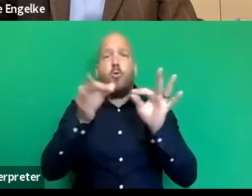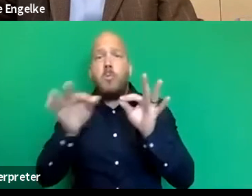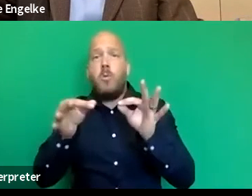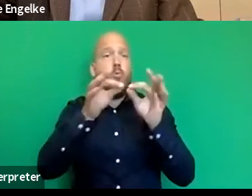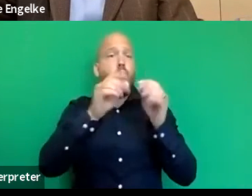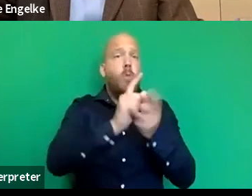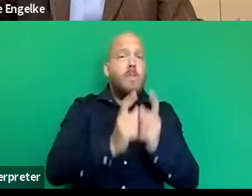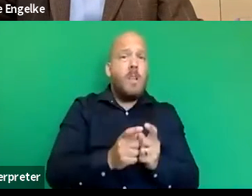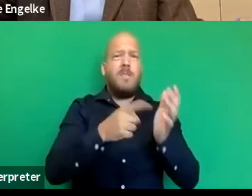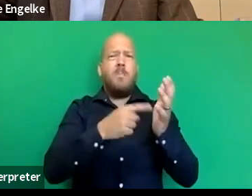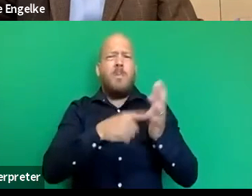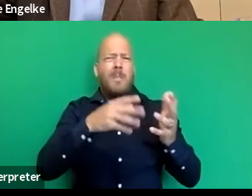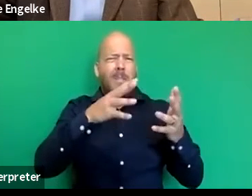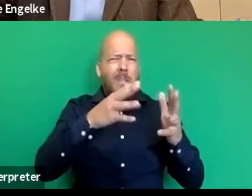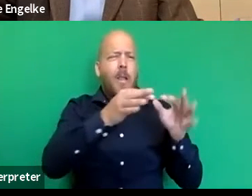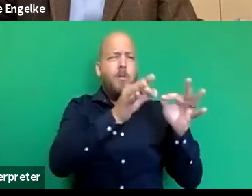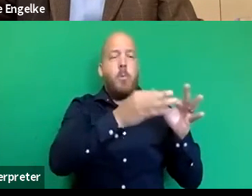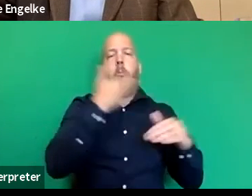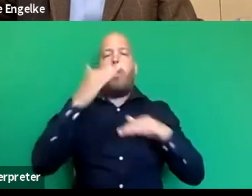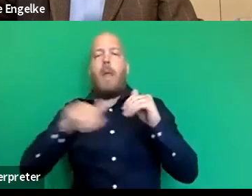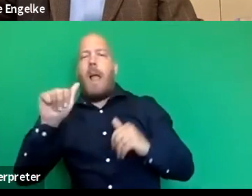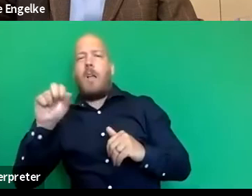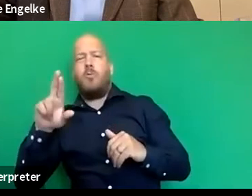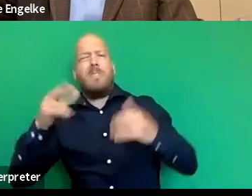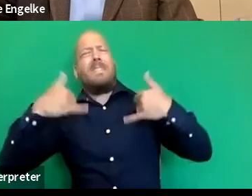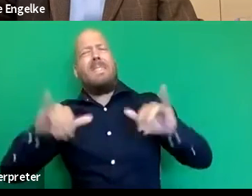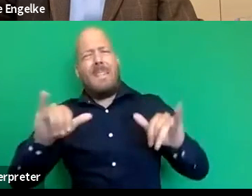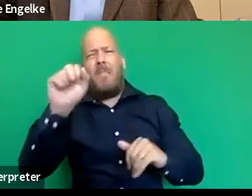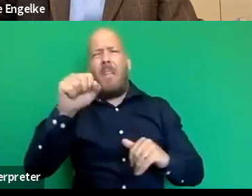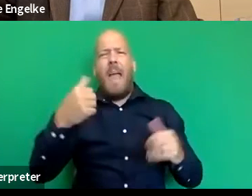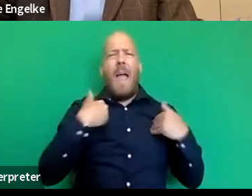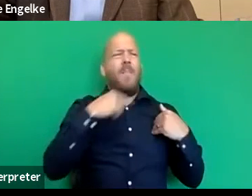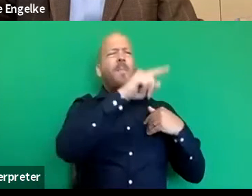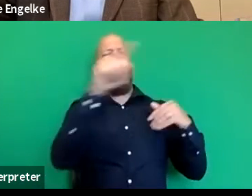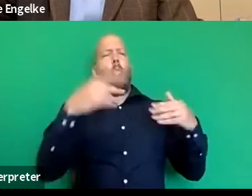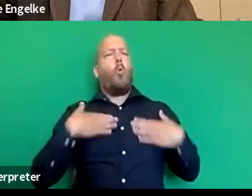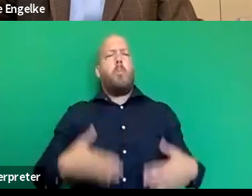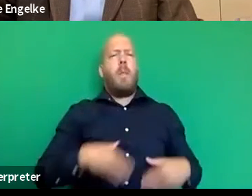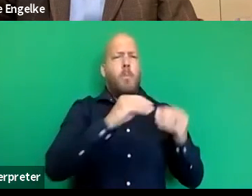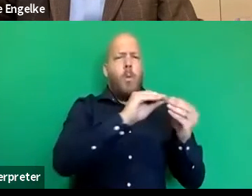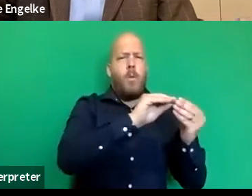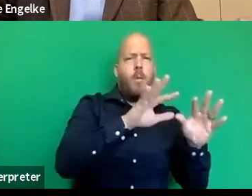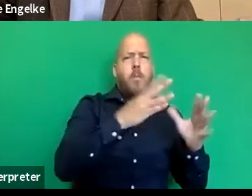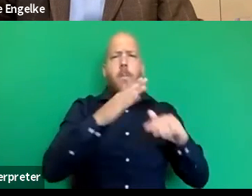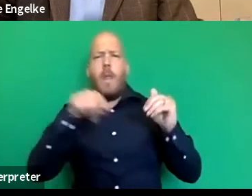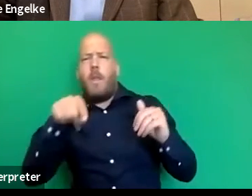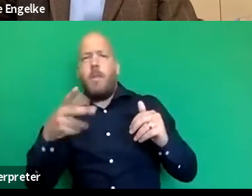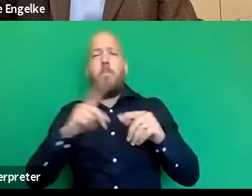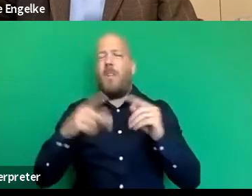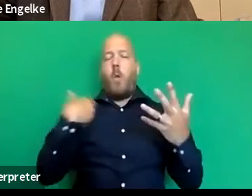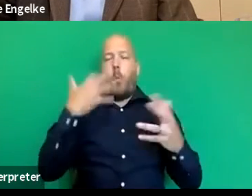That being said, there are advances being made, and forgive me for running long on this, but it does cover a lot of